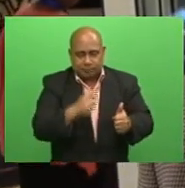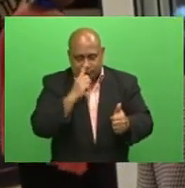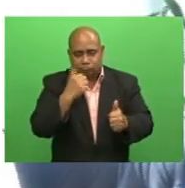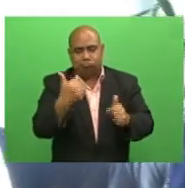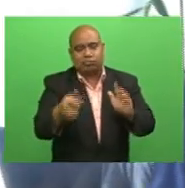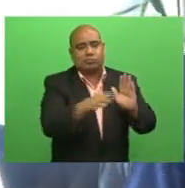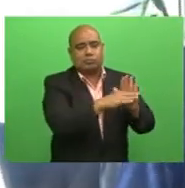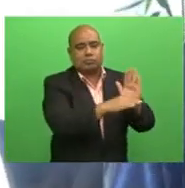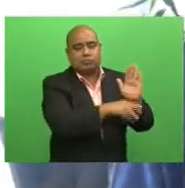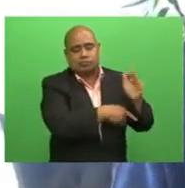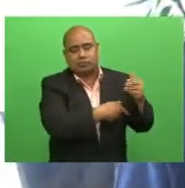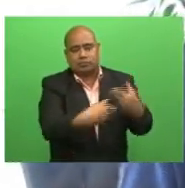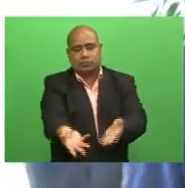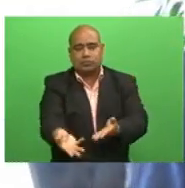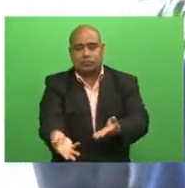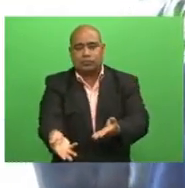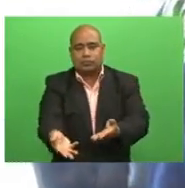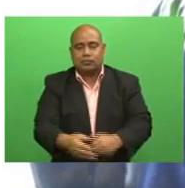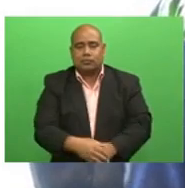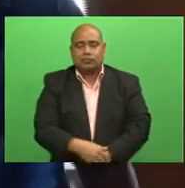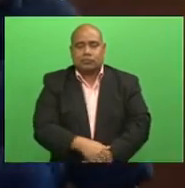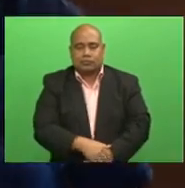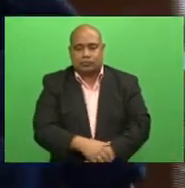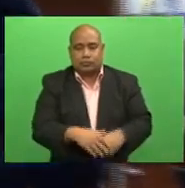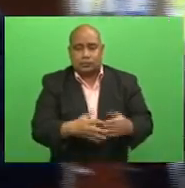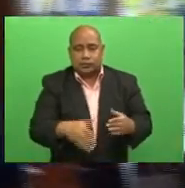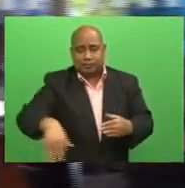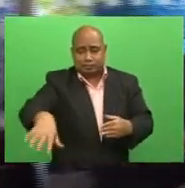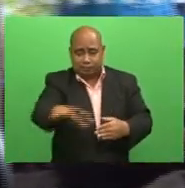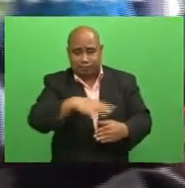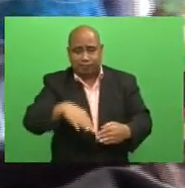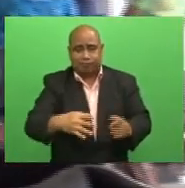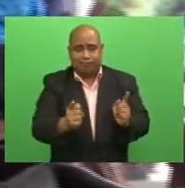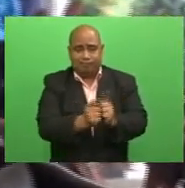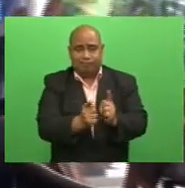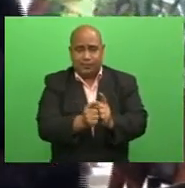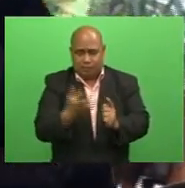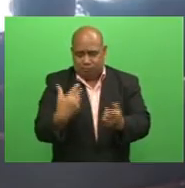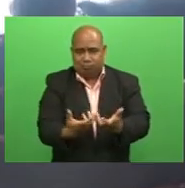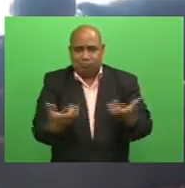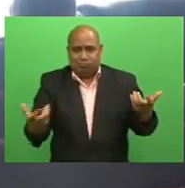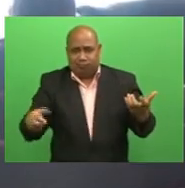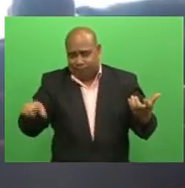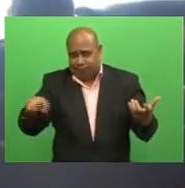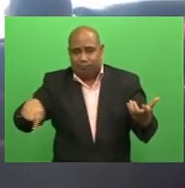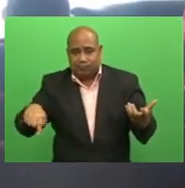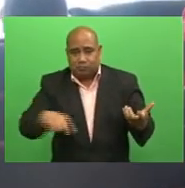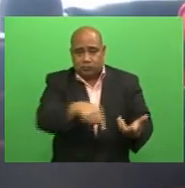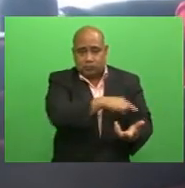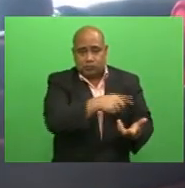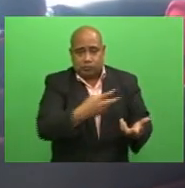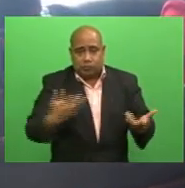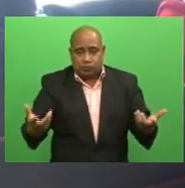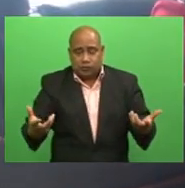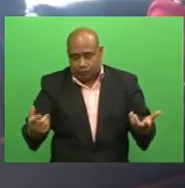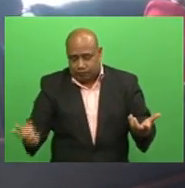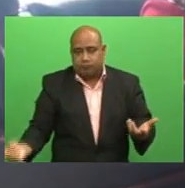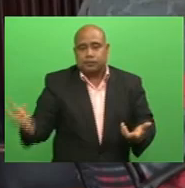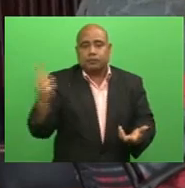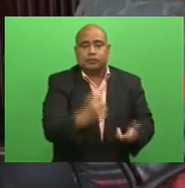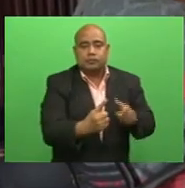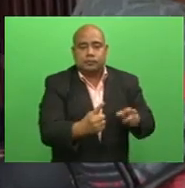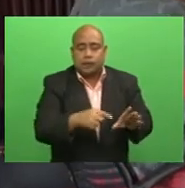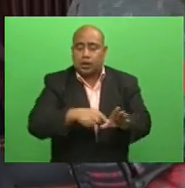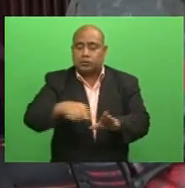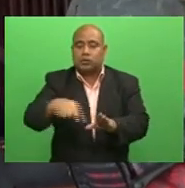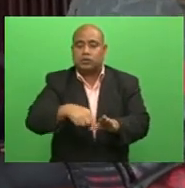election. As the meeting progressed, one of the factions, led by Tuidakau Ratunaingama Lalambalavu, was present outside the venue. However,